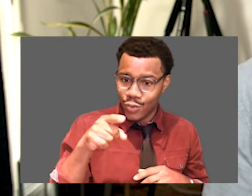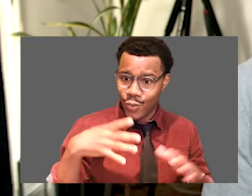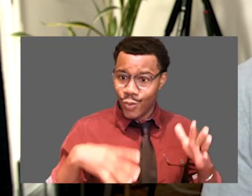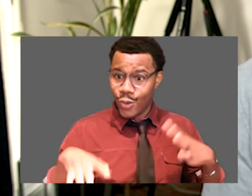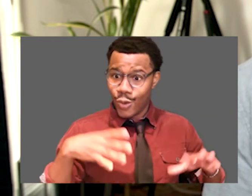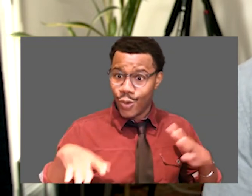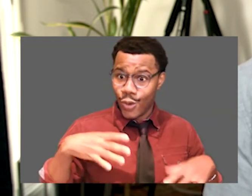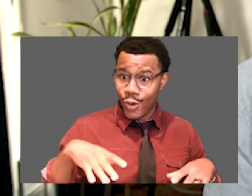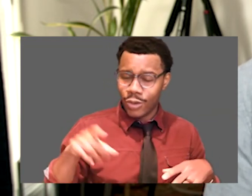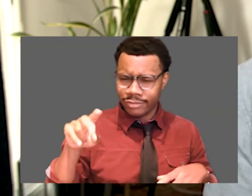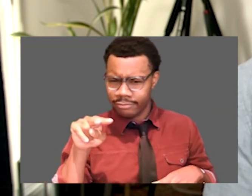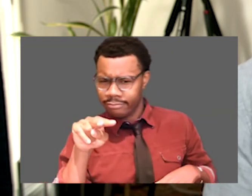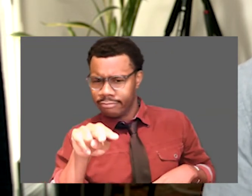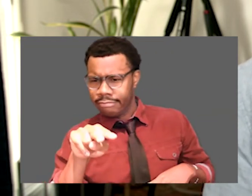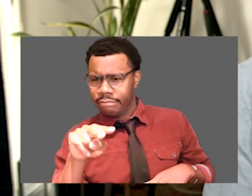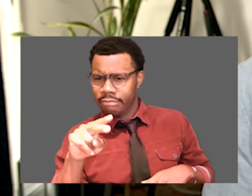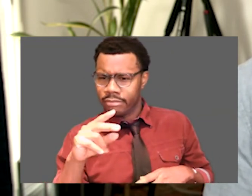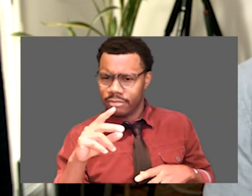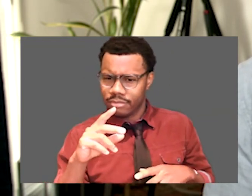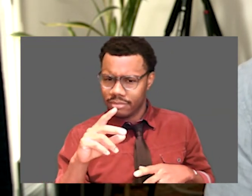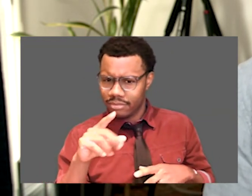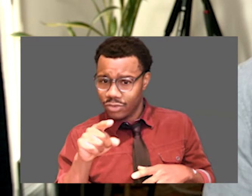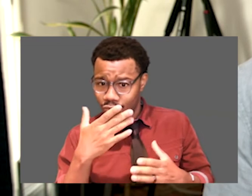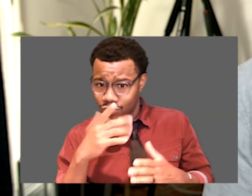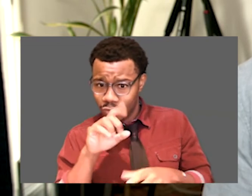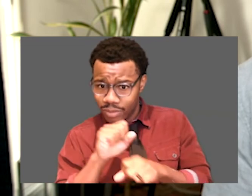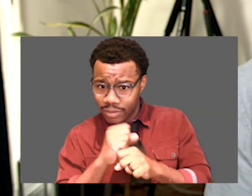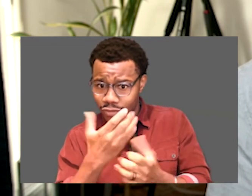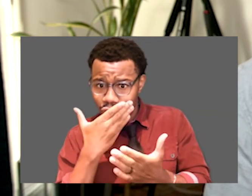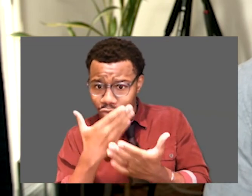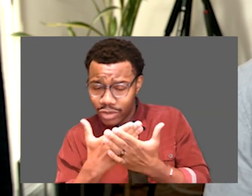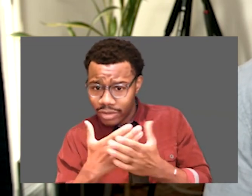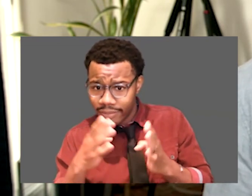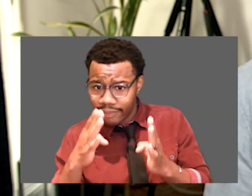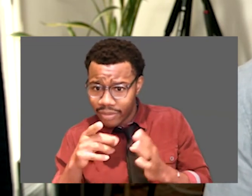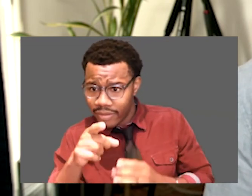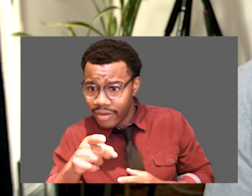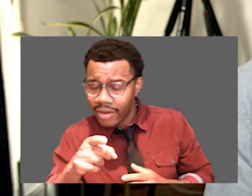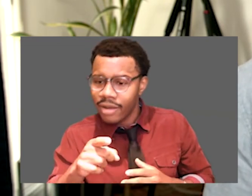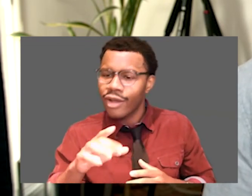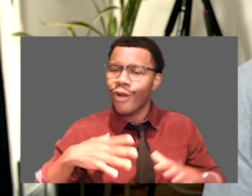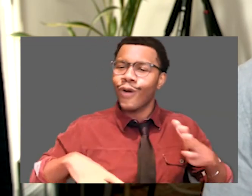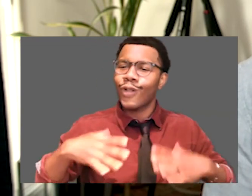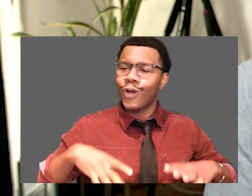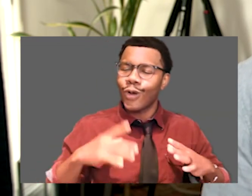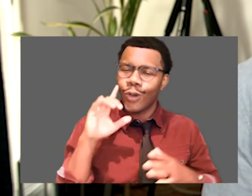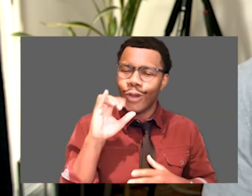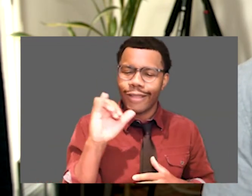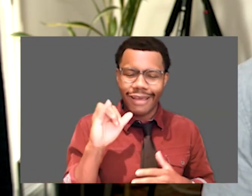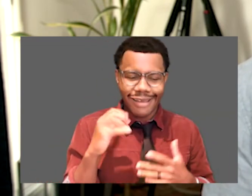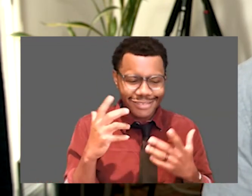that you are an upstanding citizen. The outfit doesn't reflect that you make decent money as a small business accountant. You're